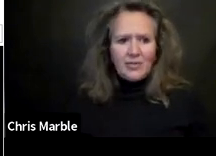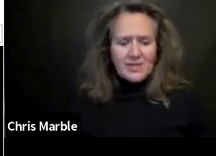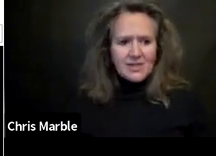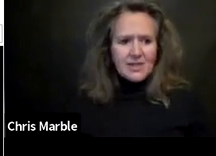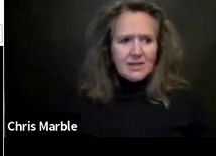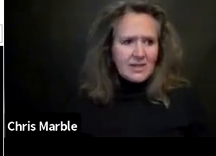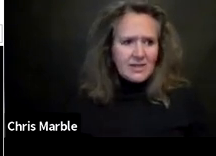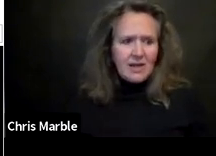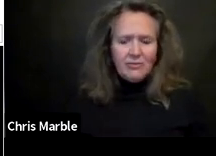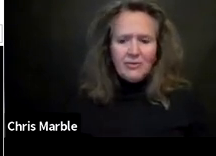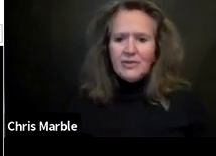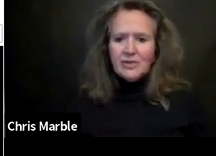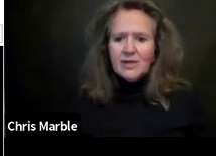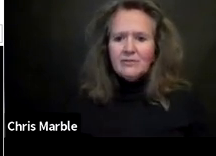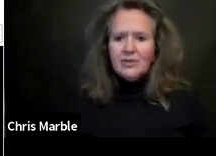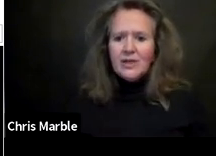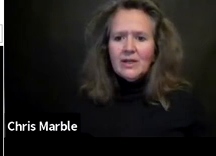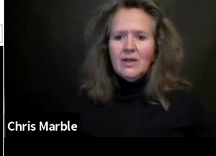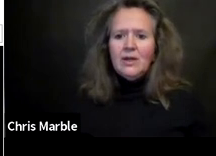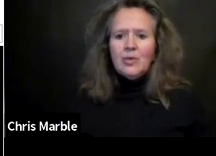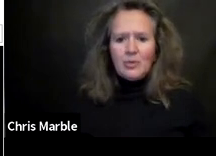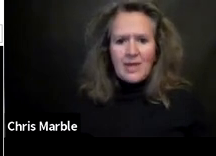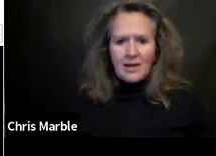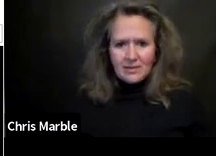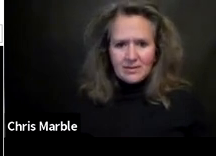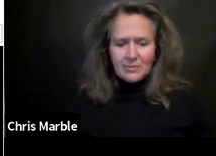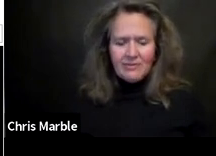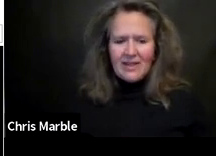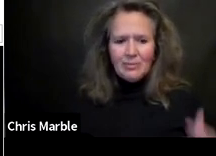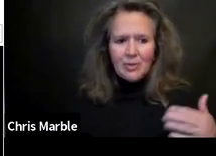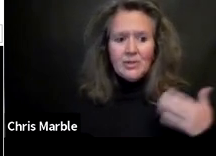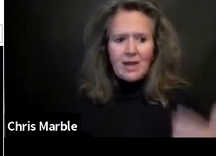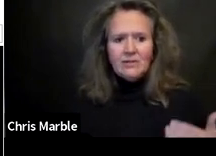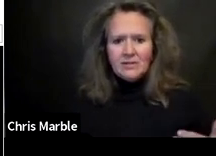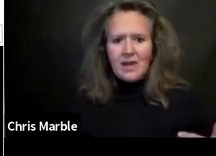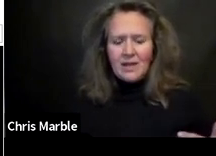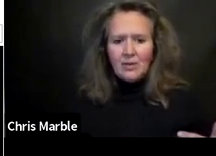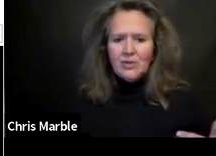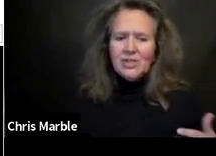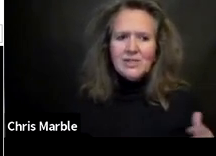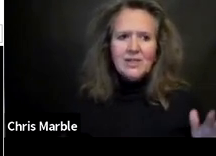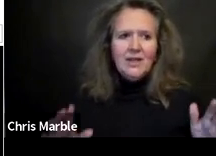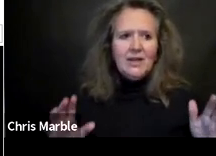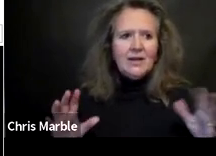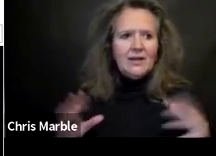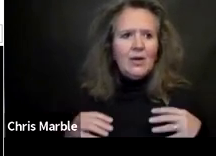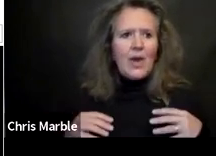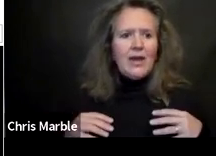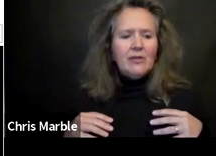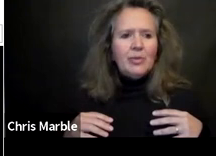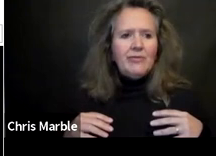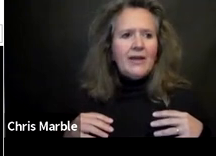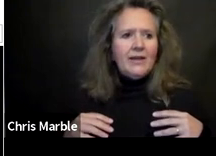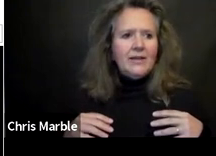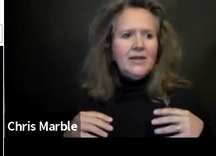emphasis in the last handful of years of doing protactile, providing protactile sign language, which is a